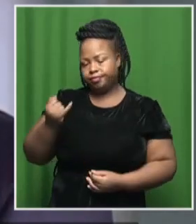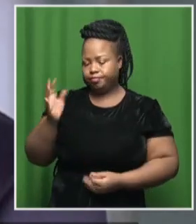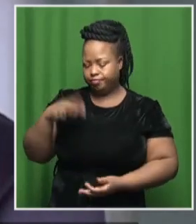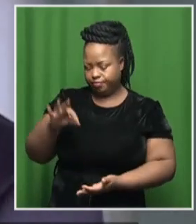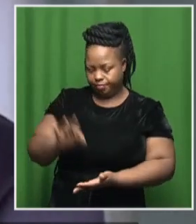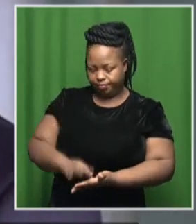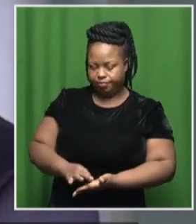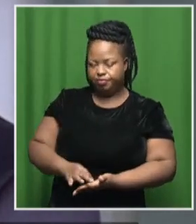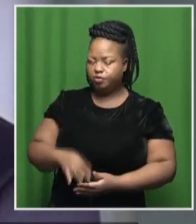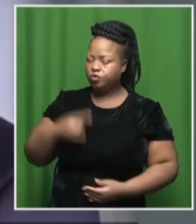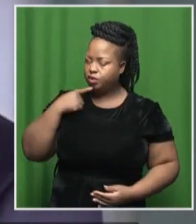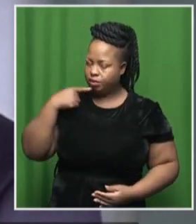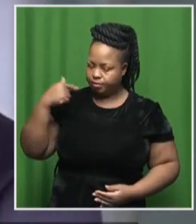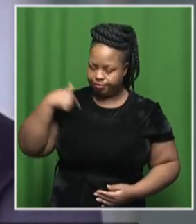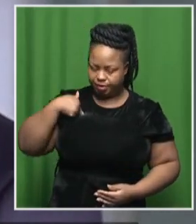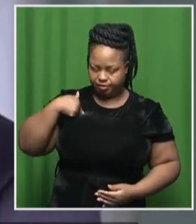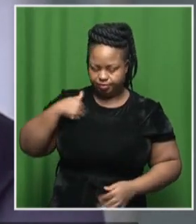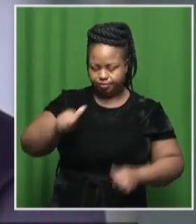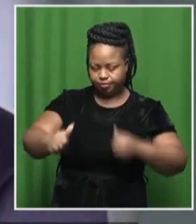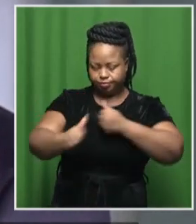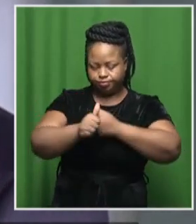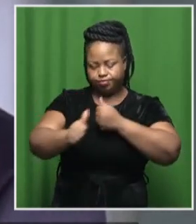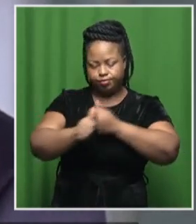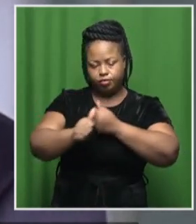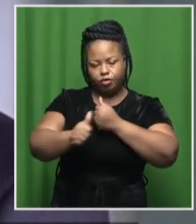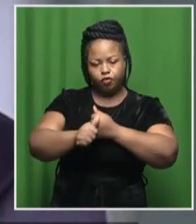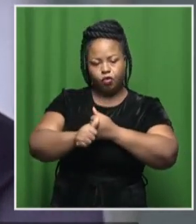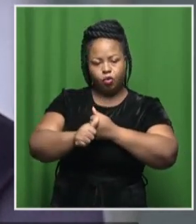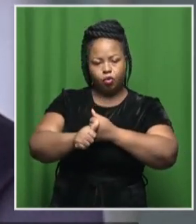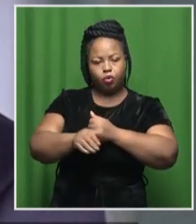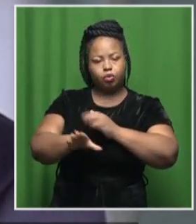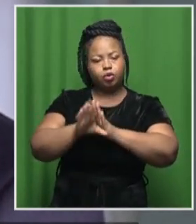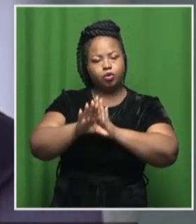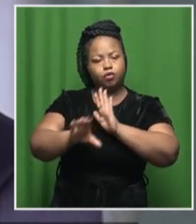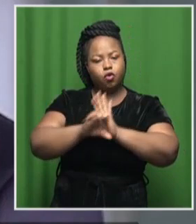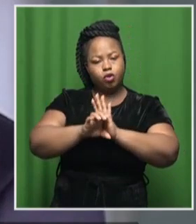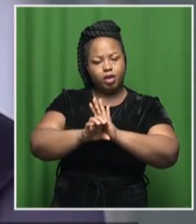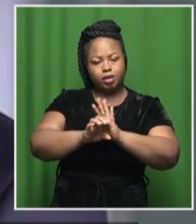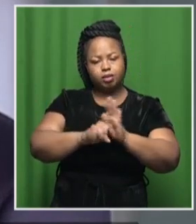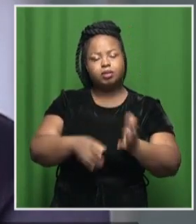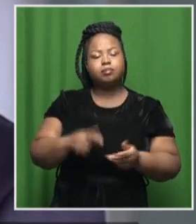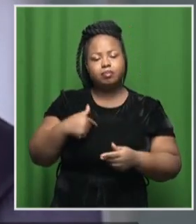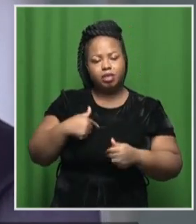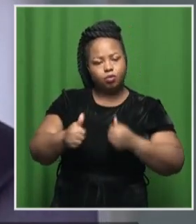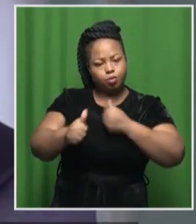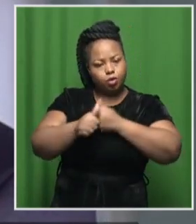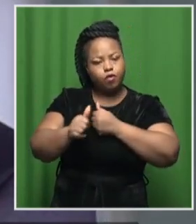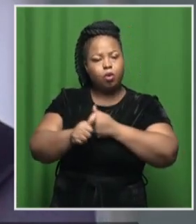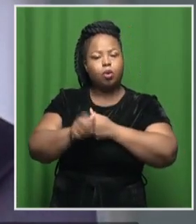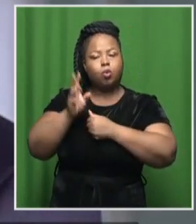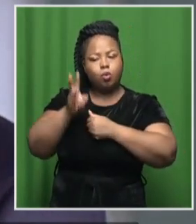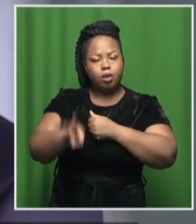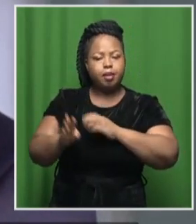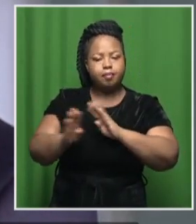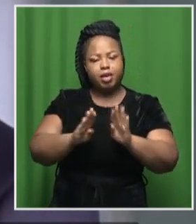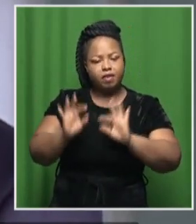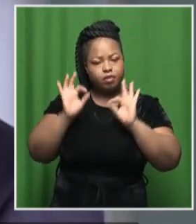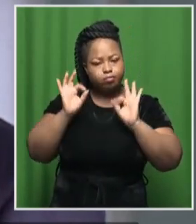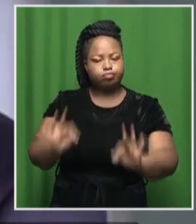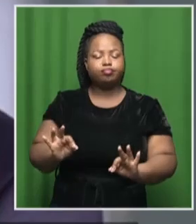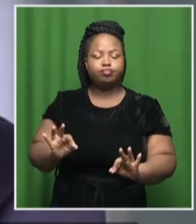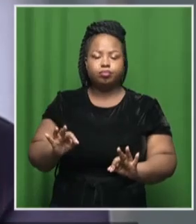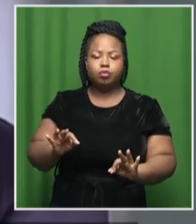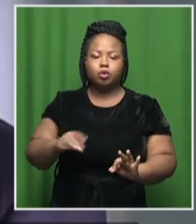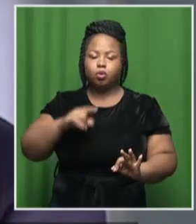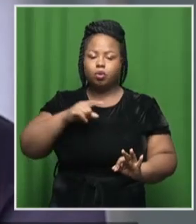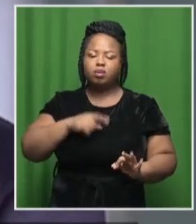that they will comply with the Code of Conduct once their nomination has been accepted by the Commission and they